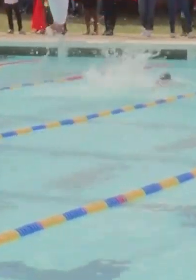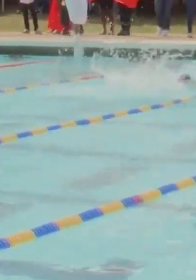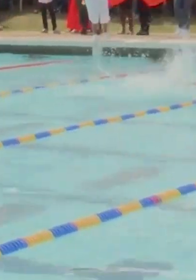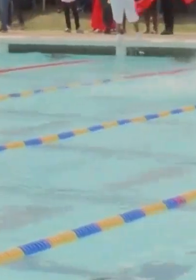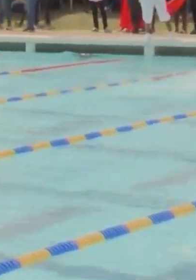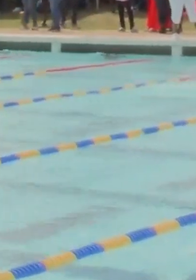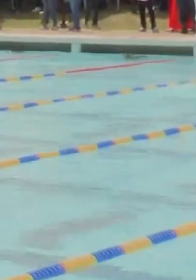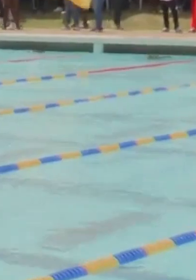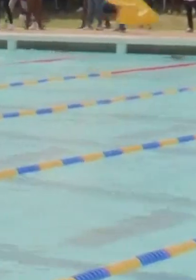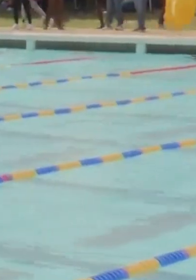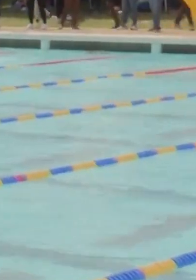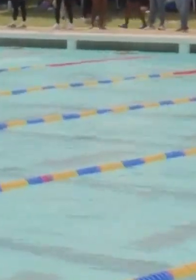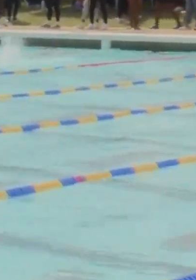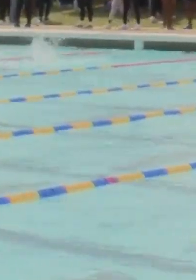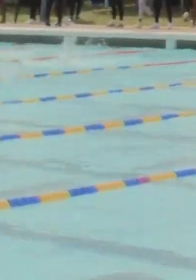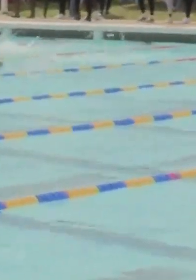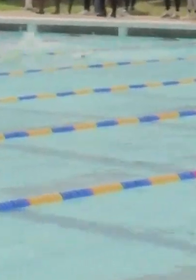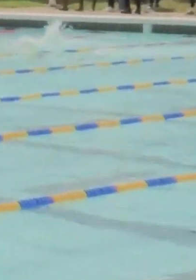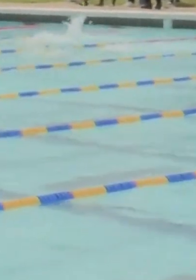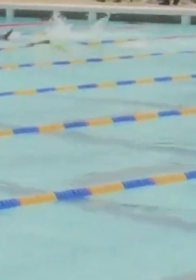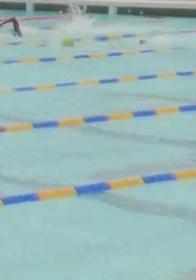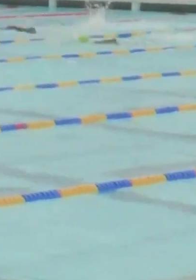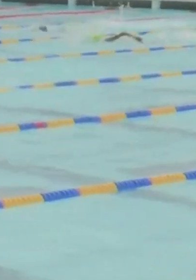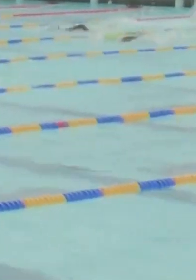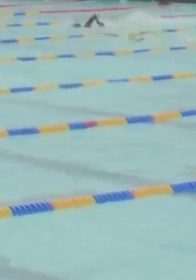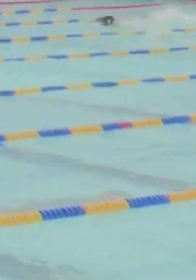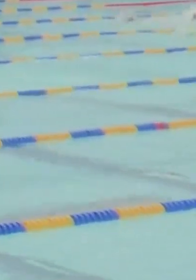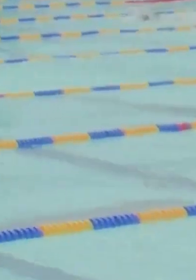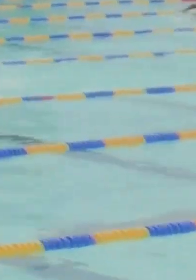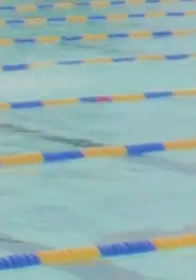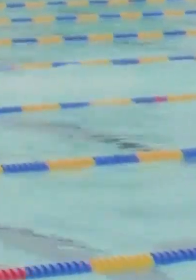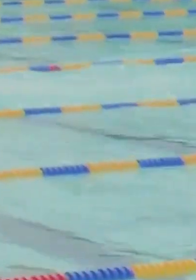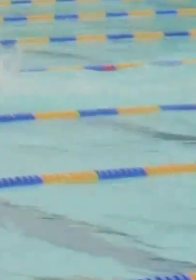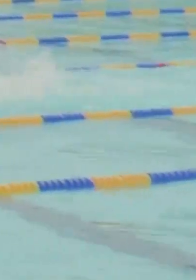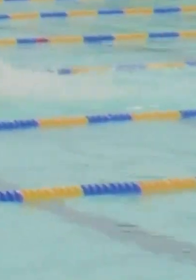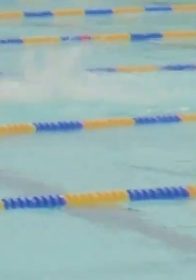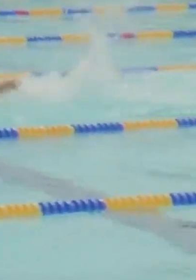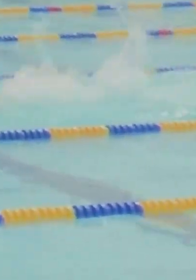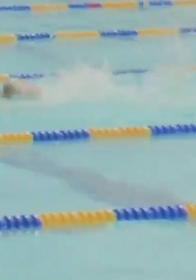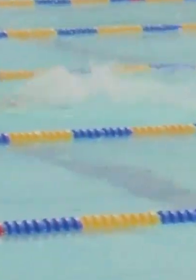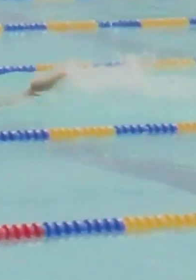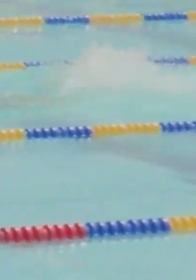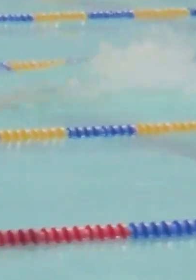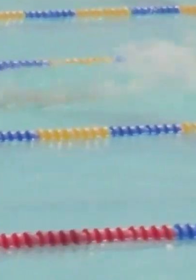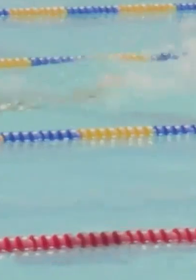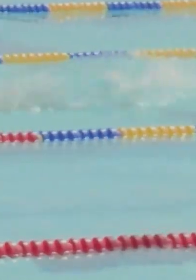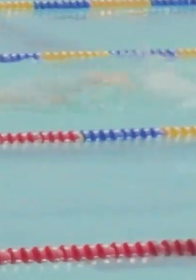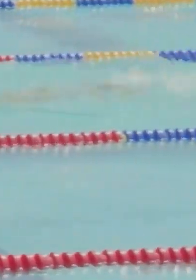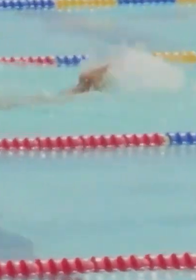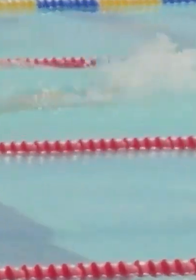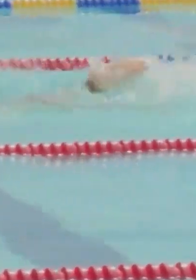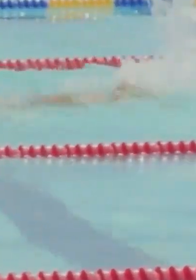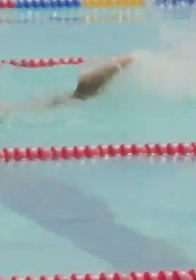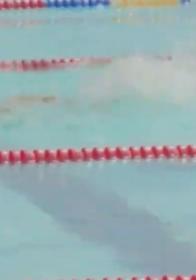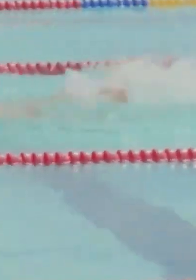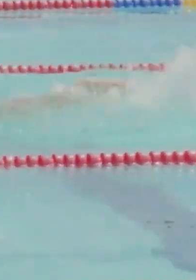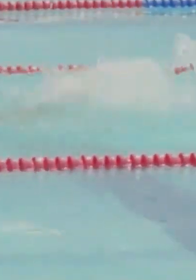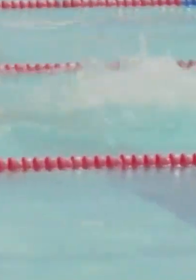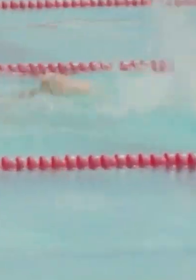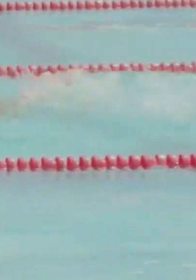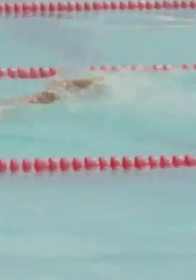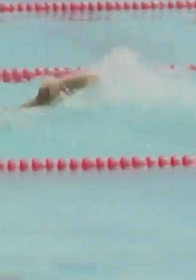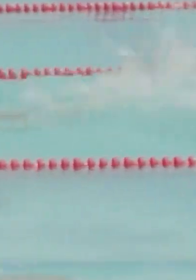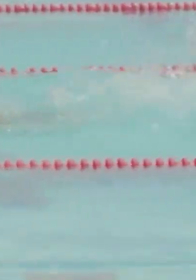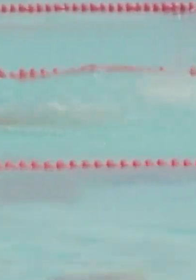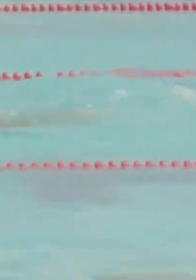are on lane number 3. That's Michaela Clark representing the Orange Cheetahs. She's all alone and finishes in